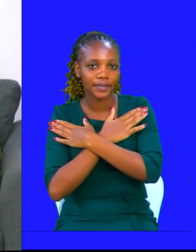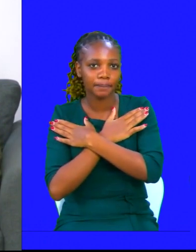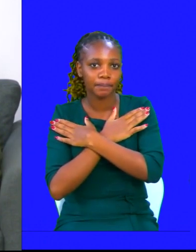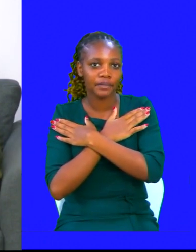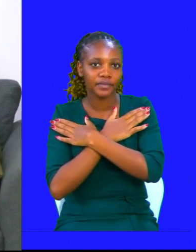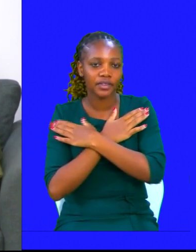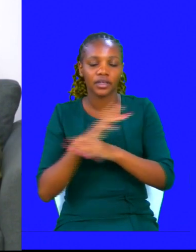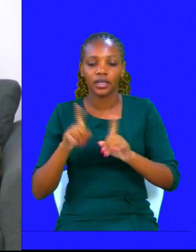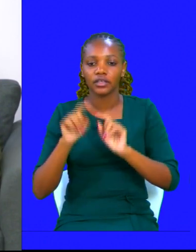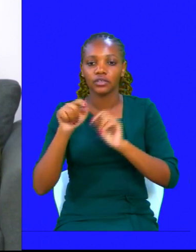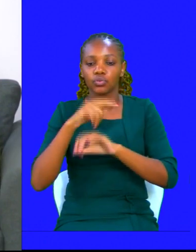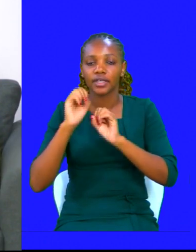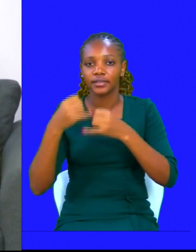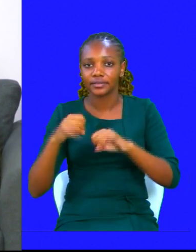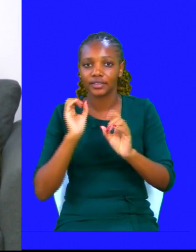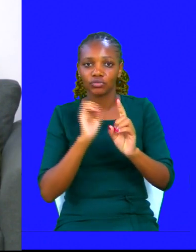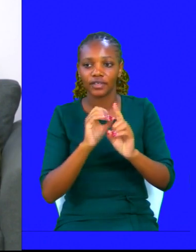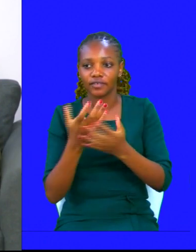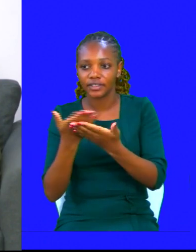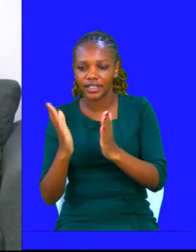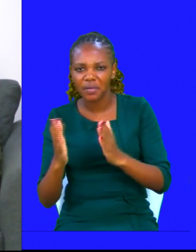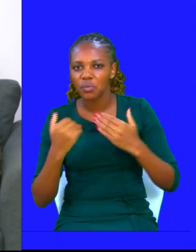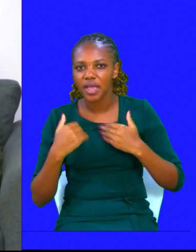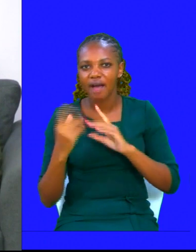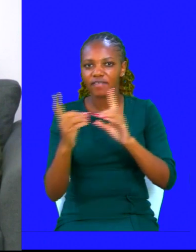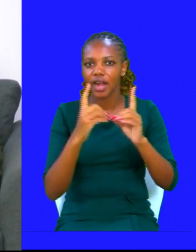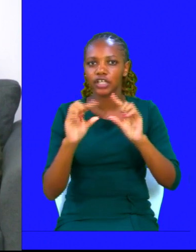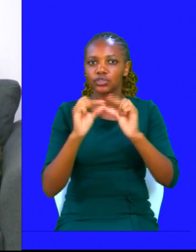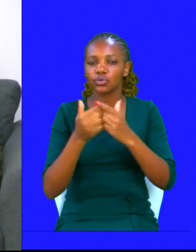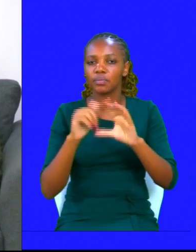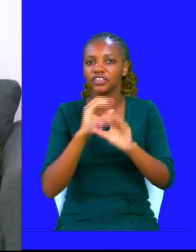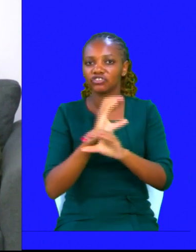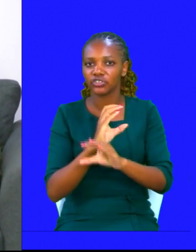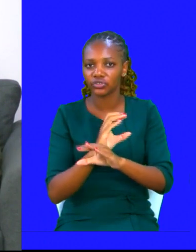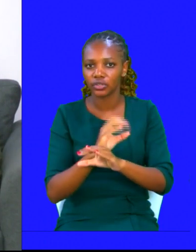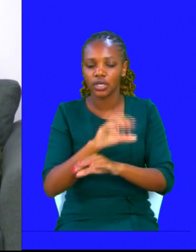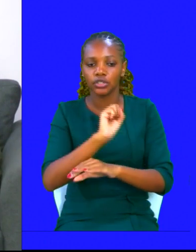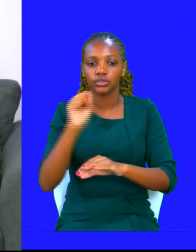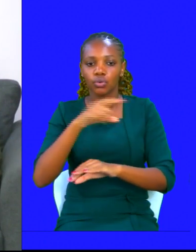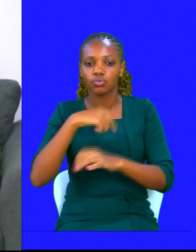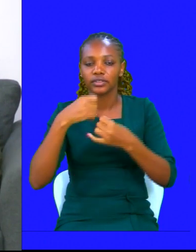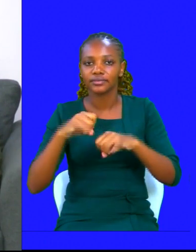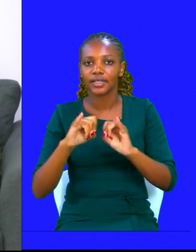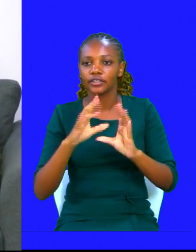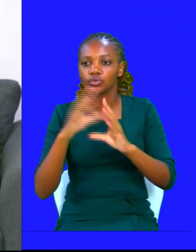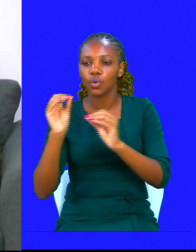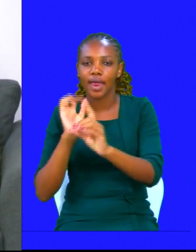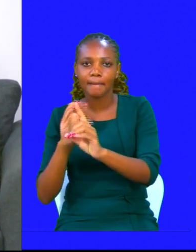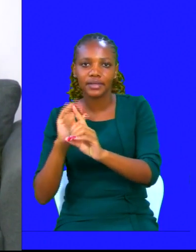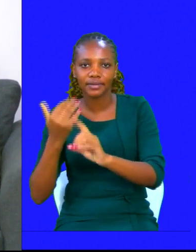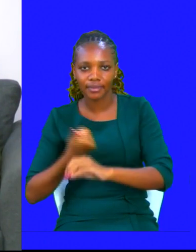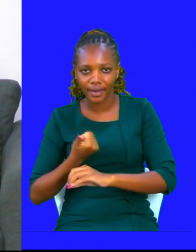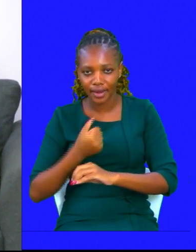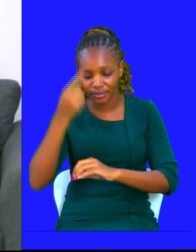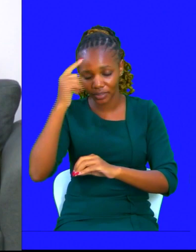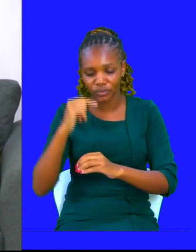will really try and advise them. We had a dance crew from a church. So we tried to go and mentor very young girls, because some